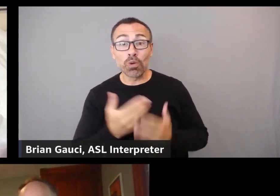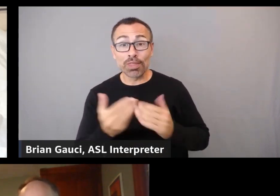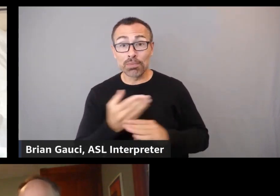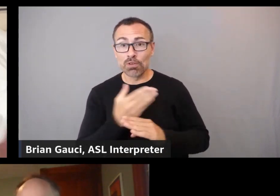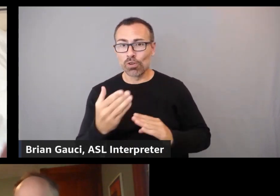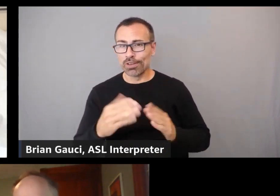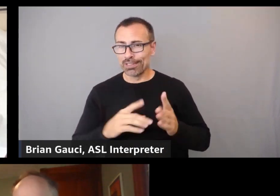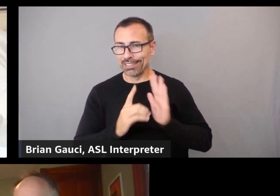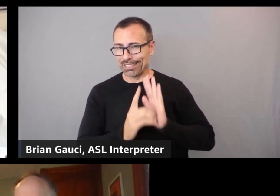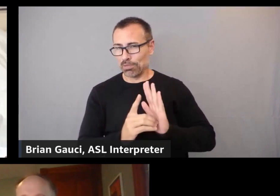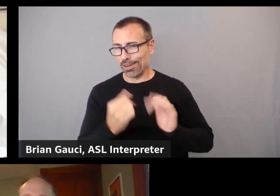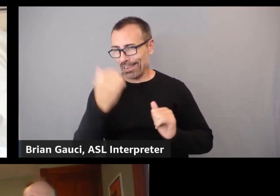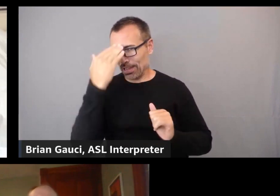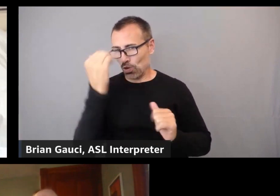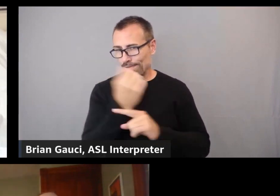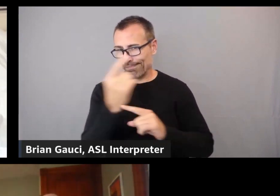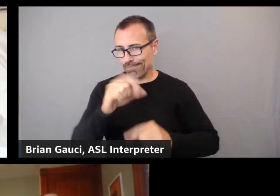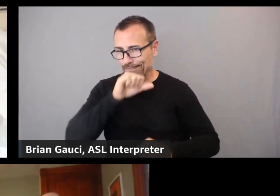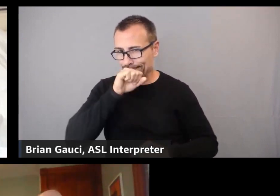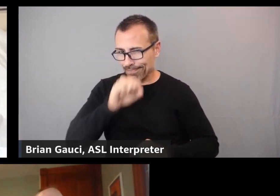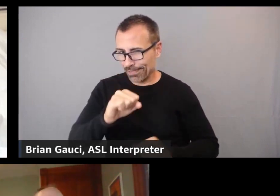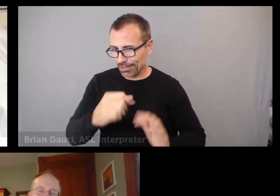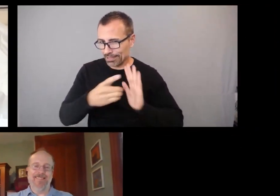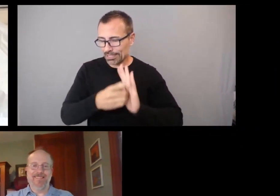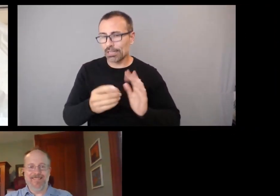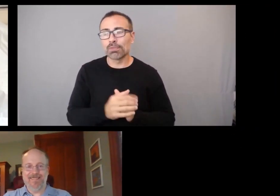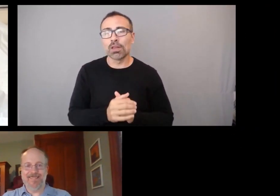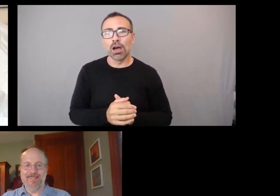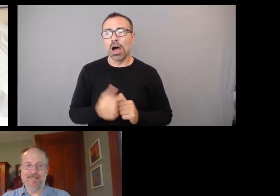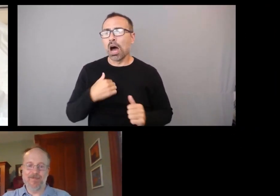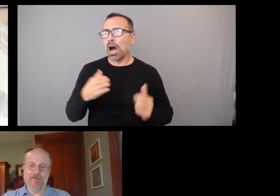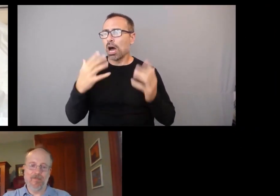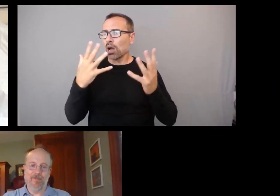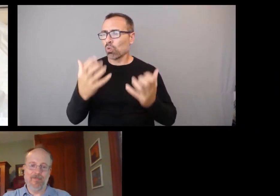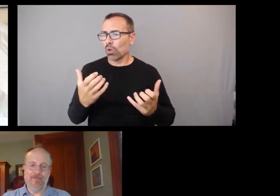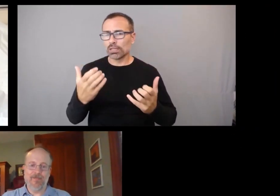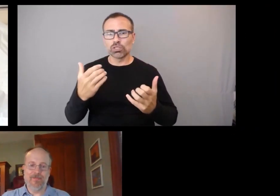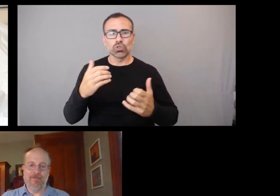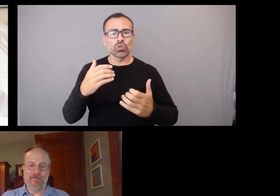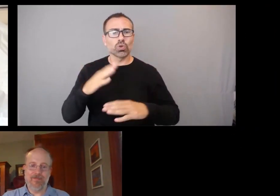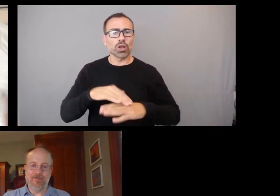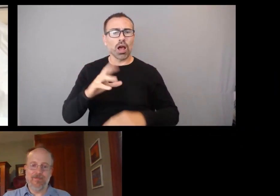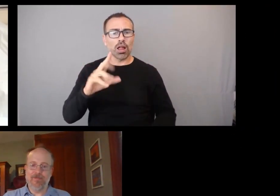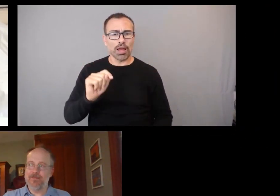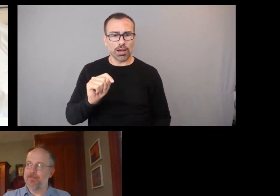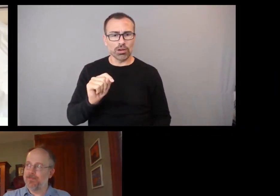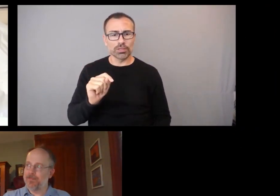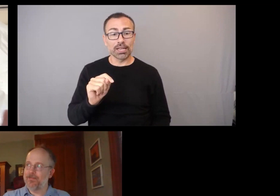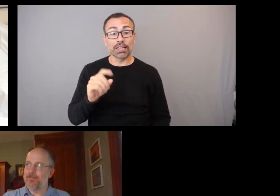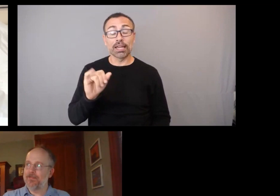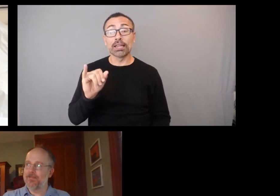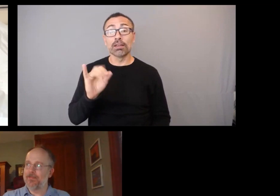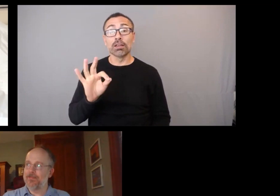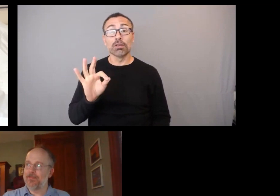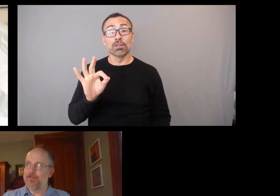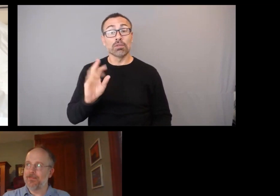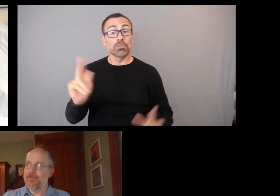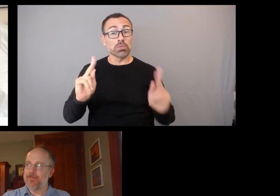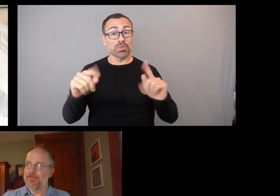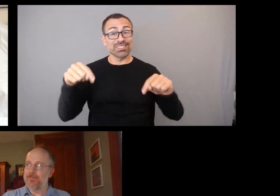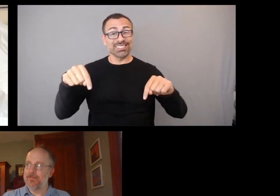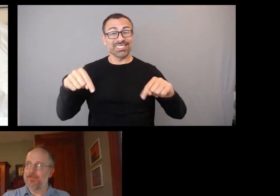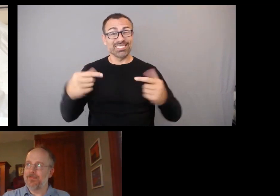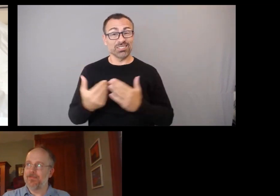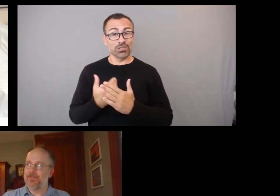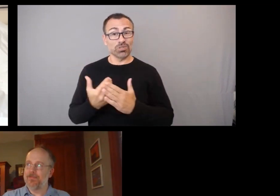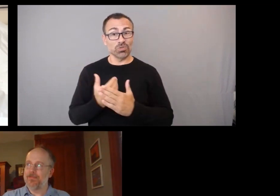know everyone loves seeing a good demo, I definitely want to call out that if there are people here who are new